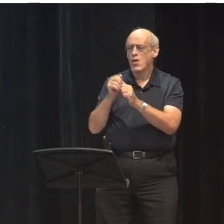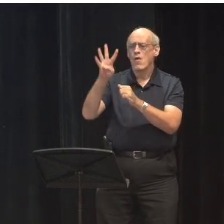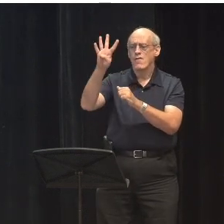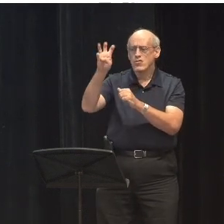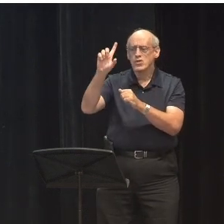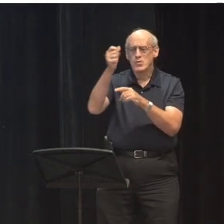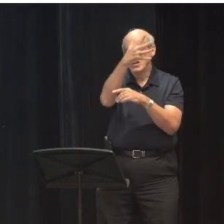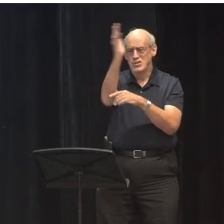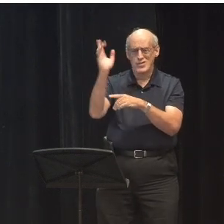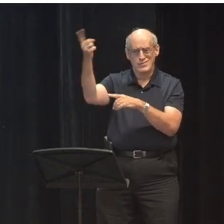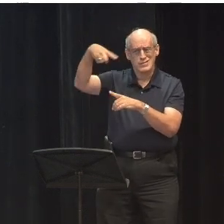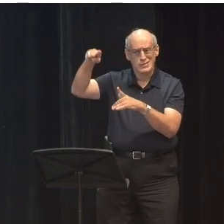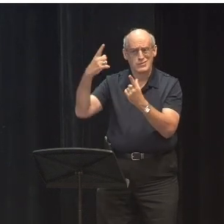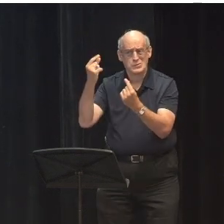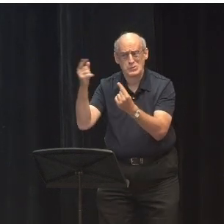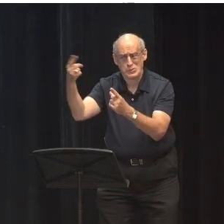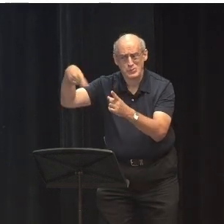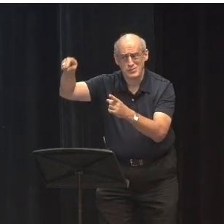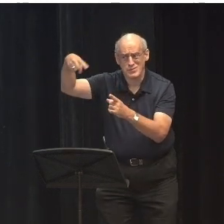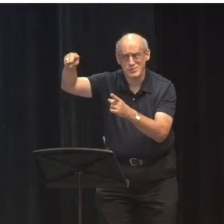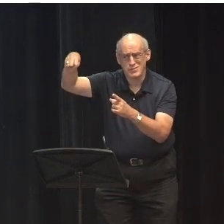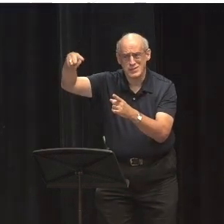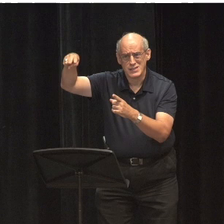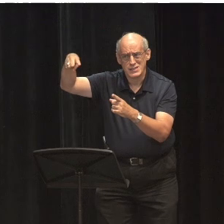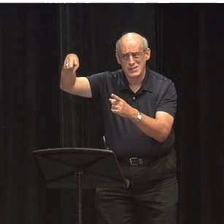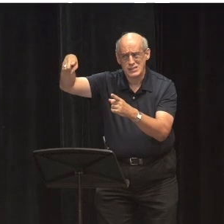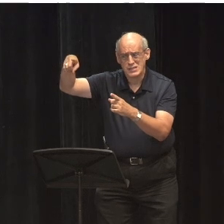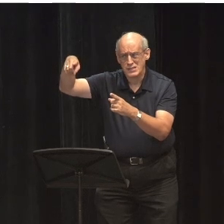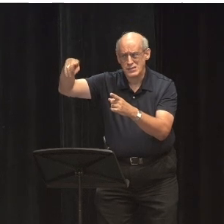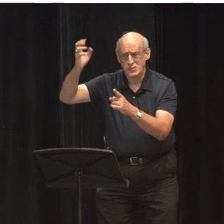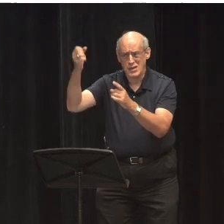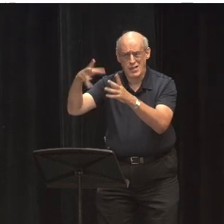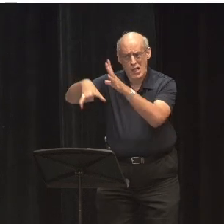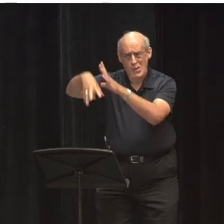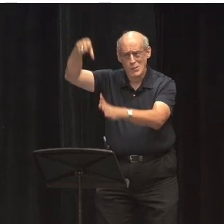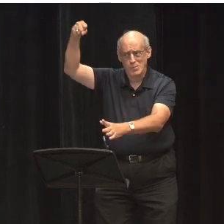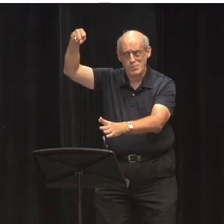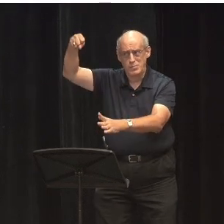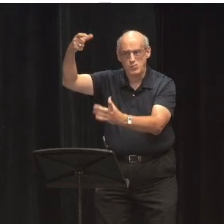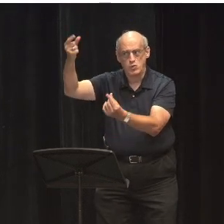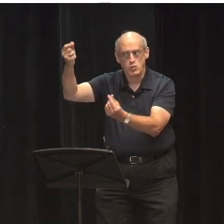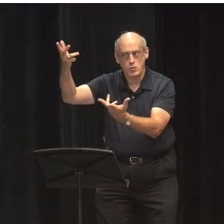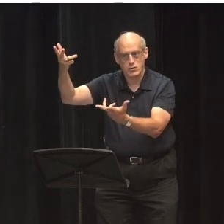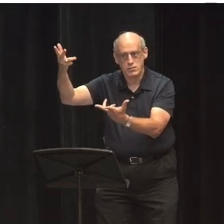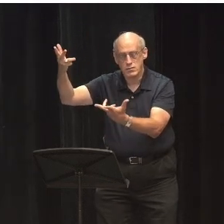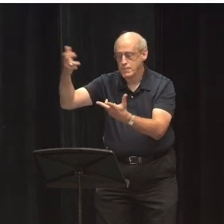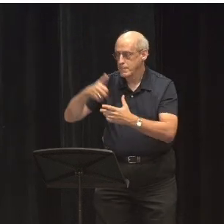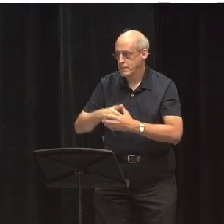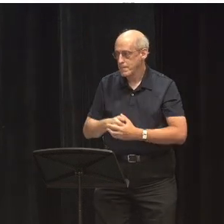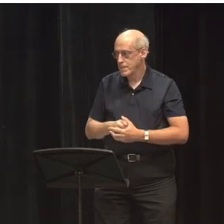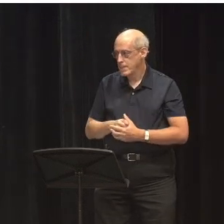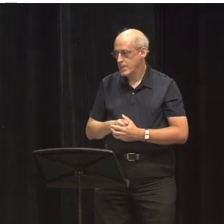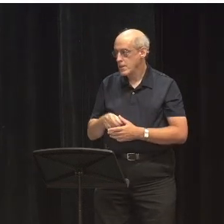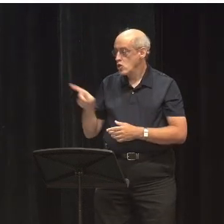420 trees that are going to be, I guess, uprooted? And